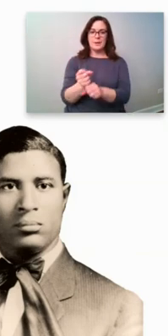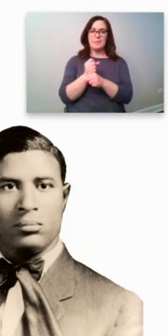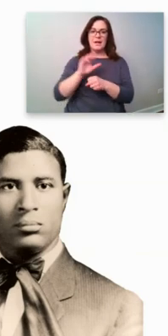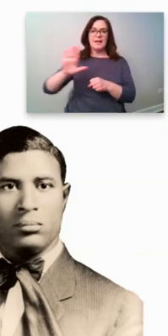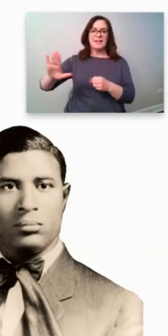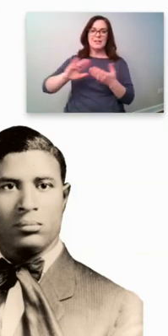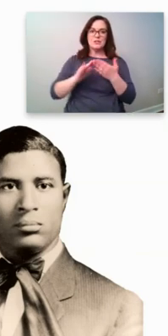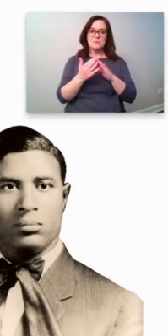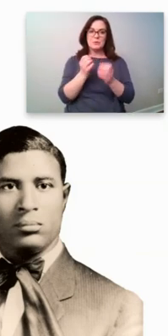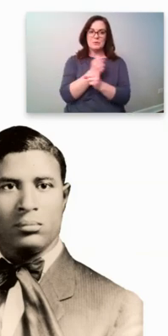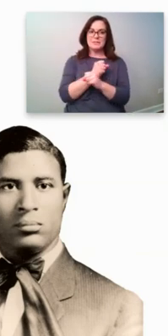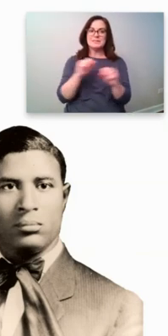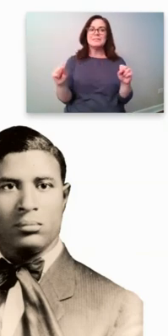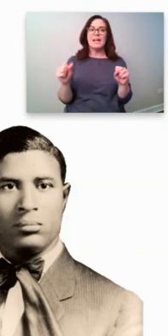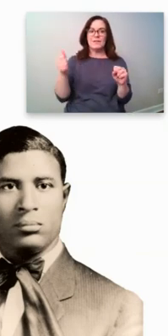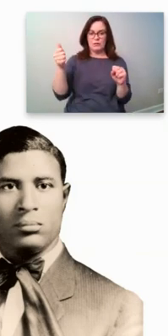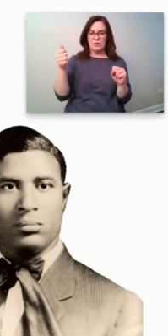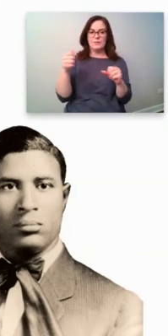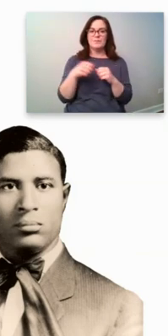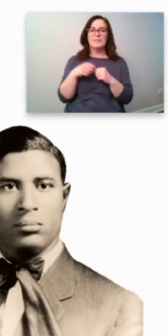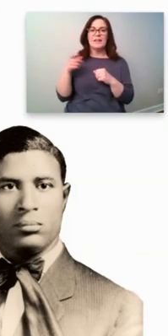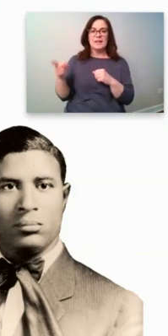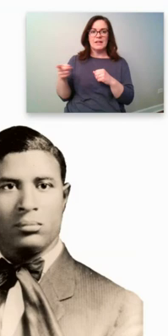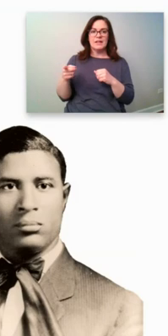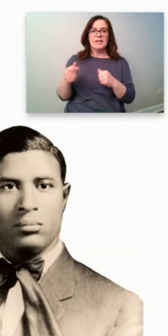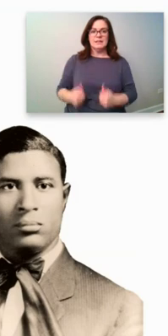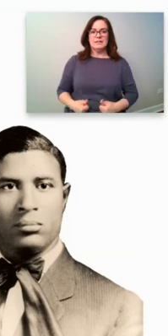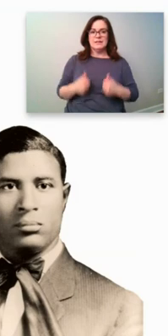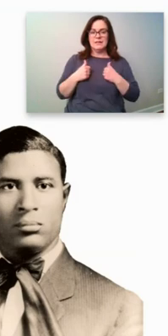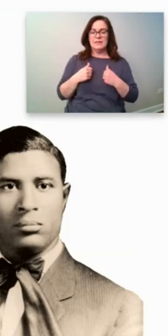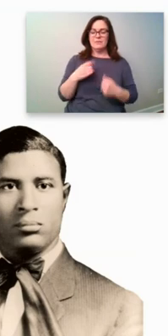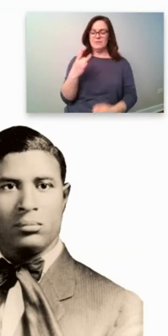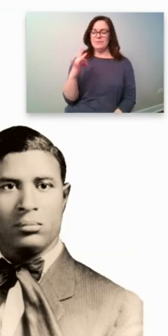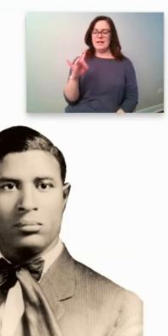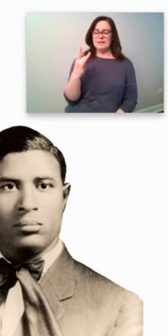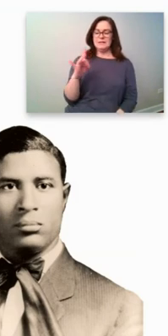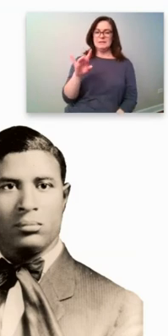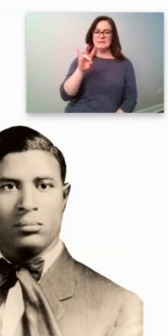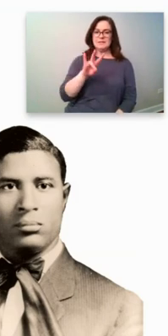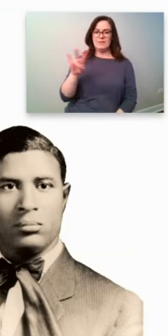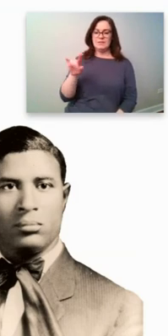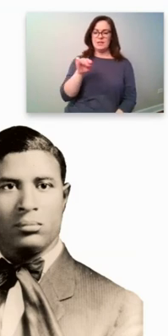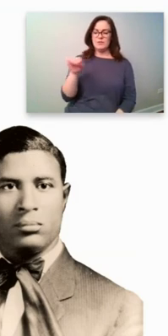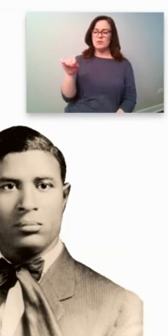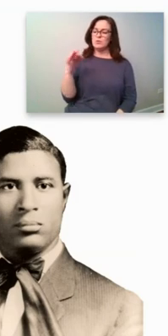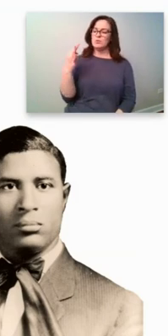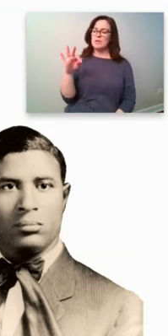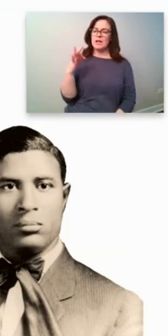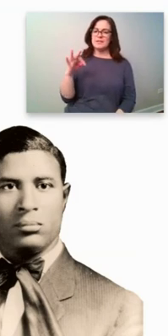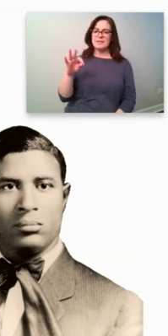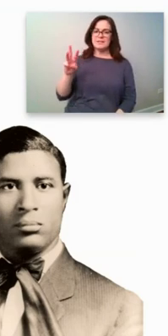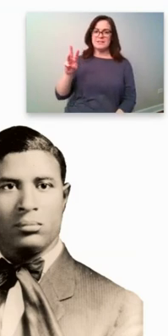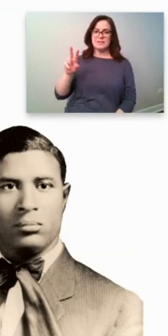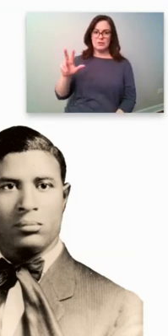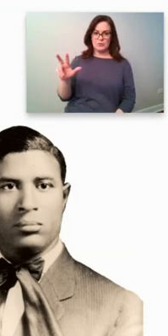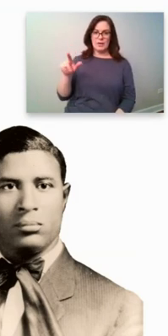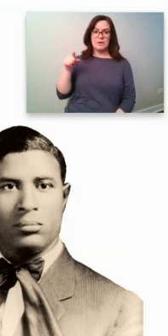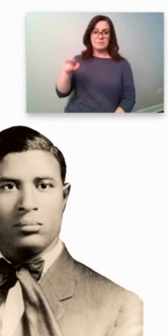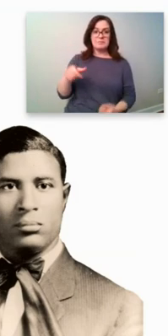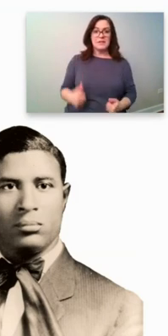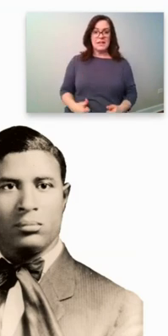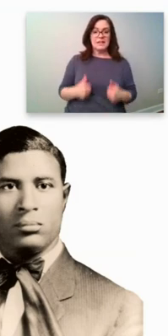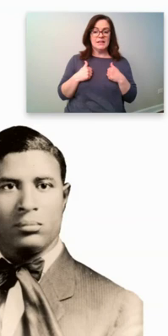to 1963. He lived in Cleveland, Ohio. He was an inventor. An inventor thinks of new things, such